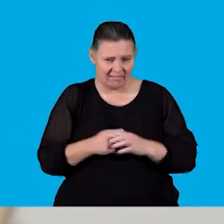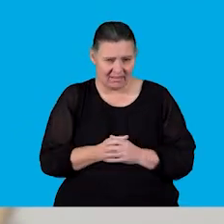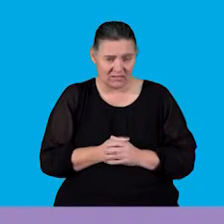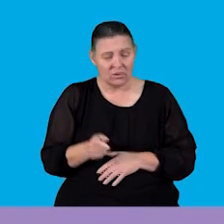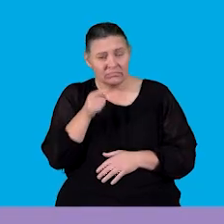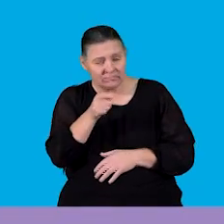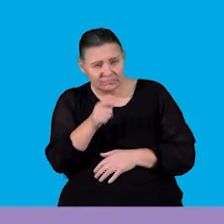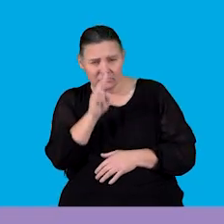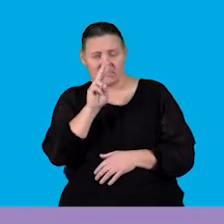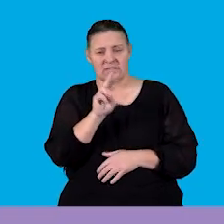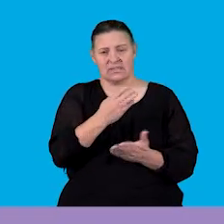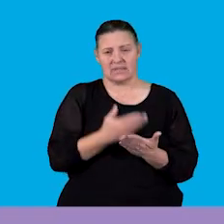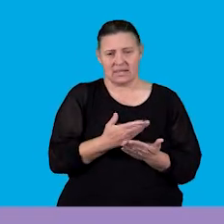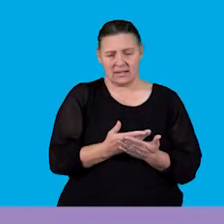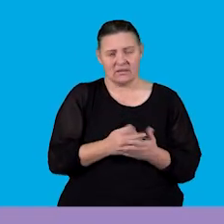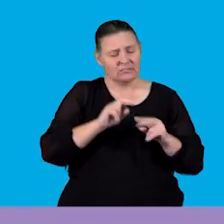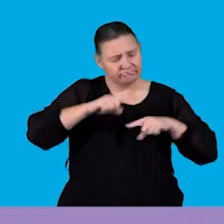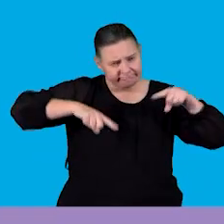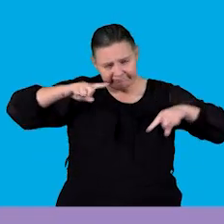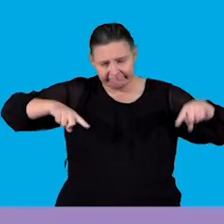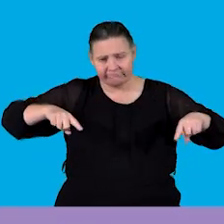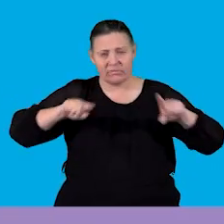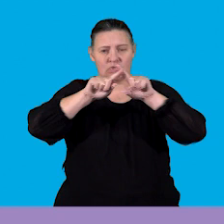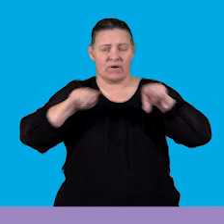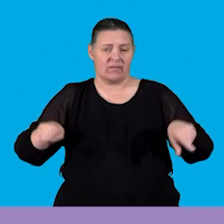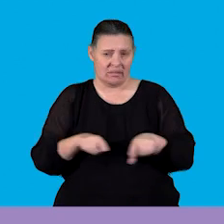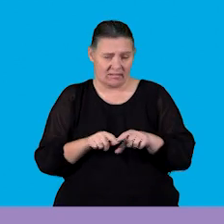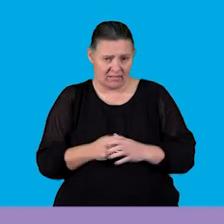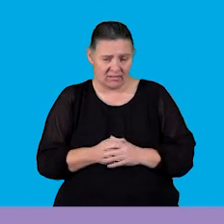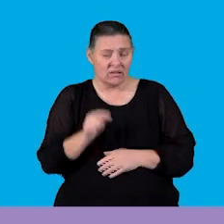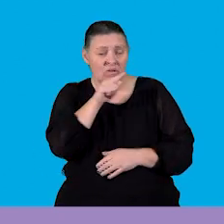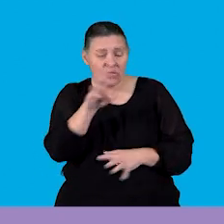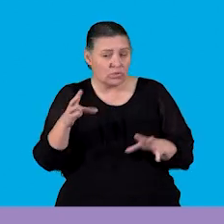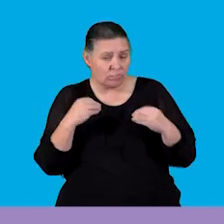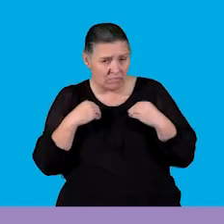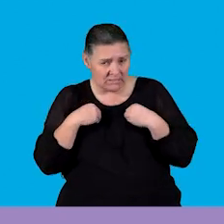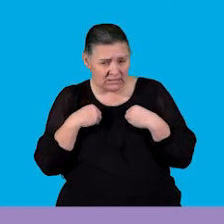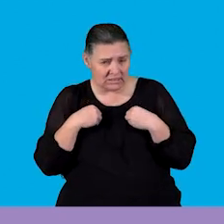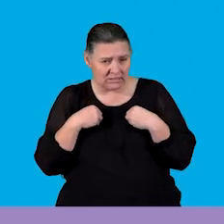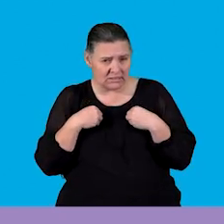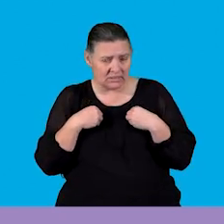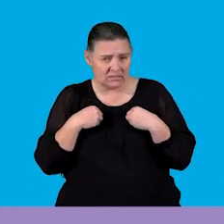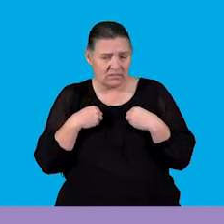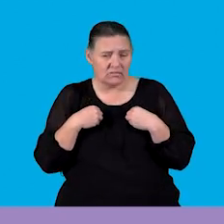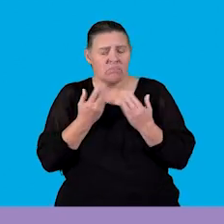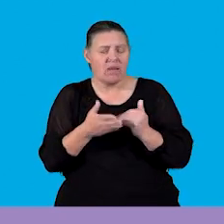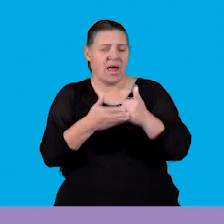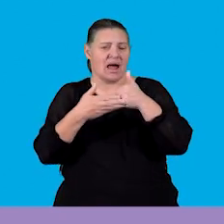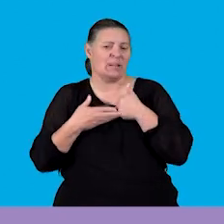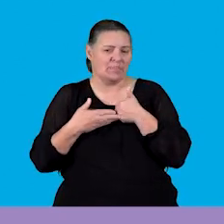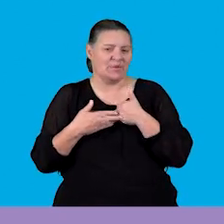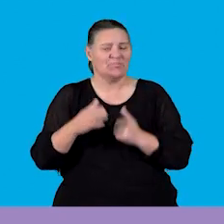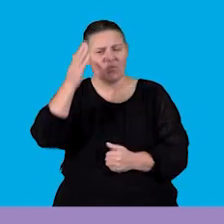triangle. So there we can see the different types of triangles, and remember, those properties, or knowing those